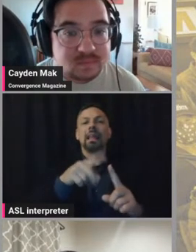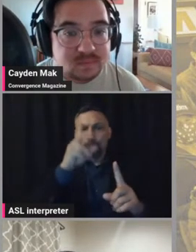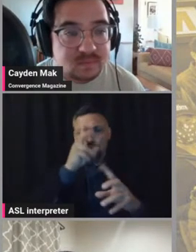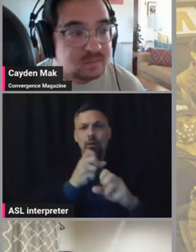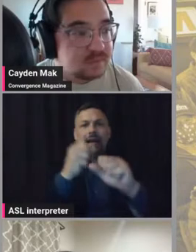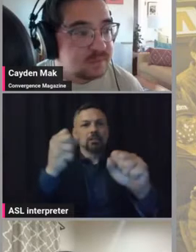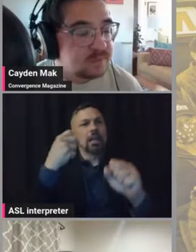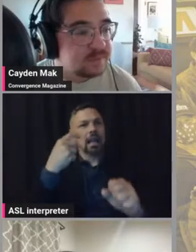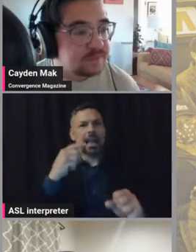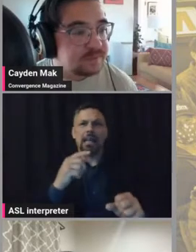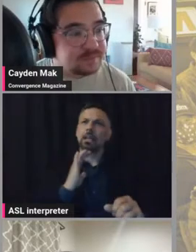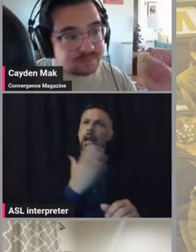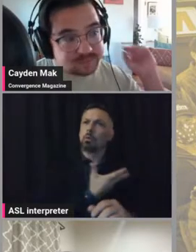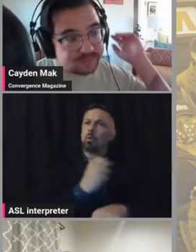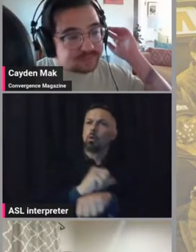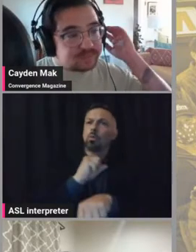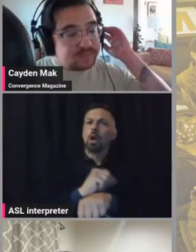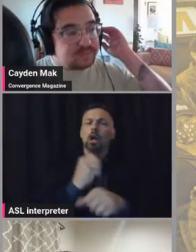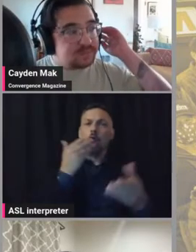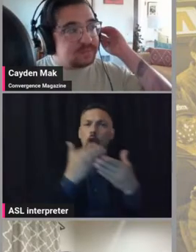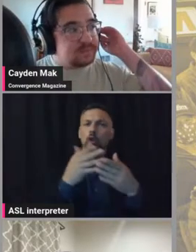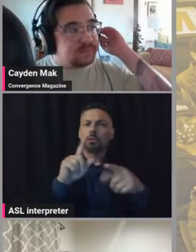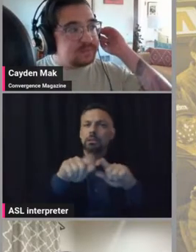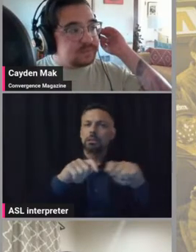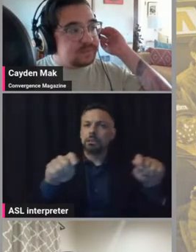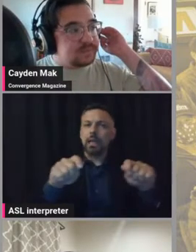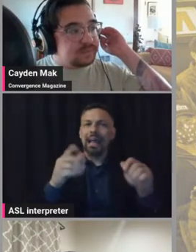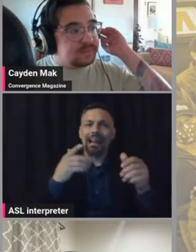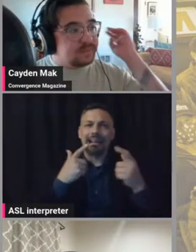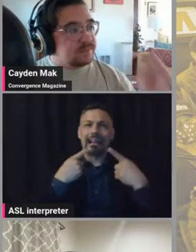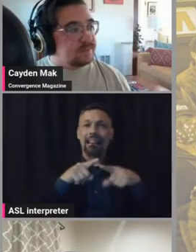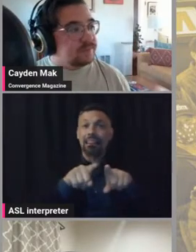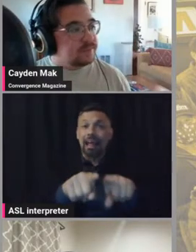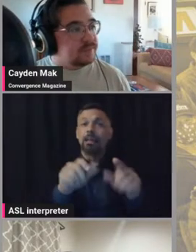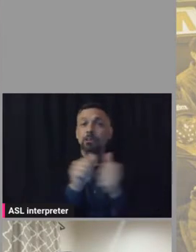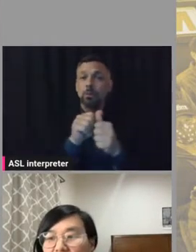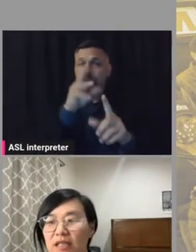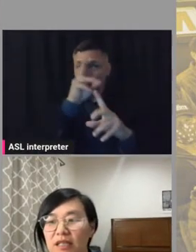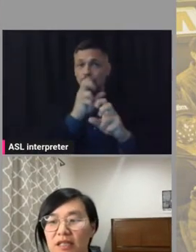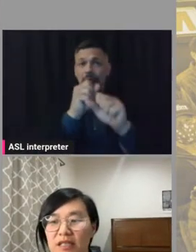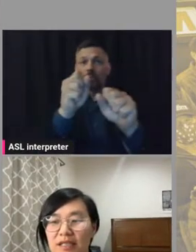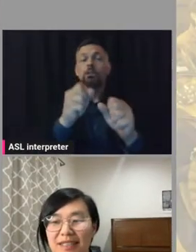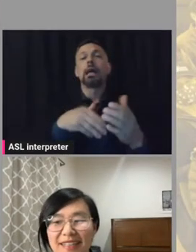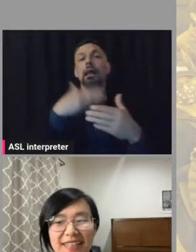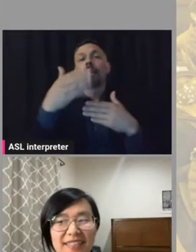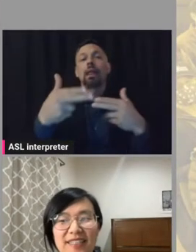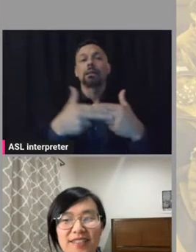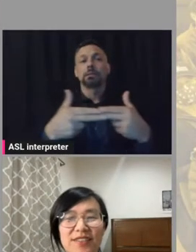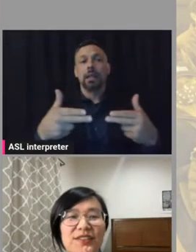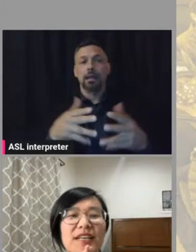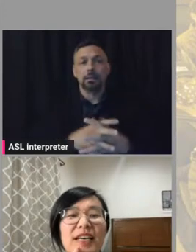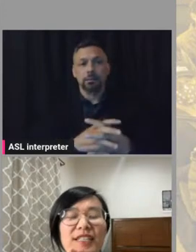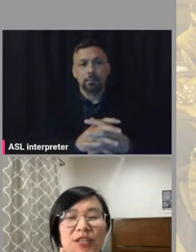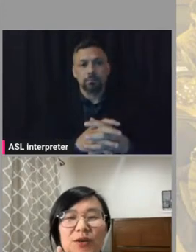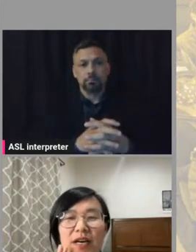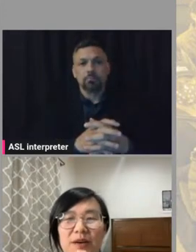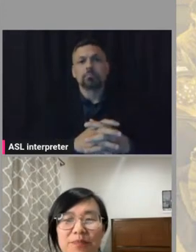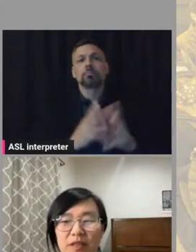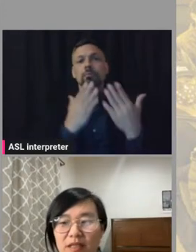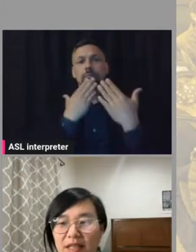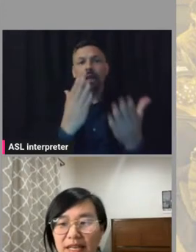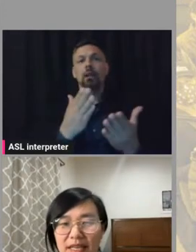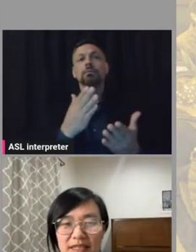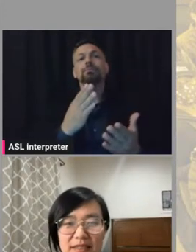is very closely tied and very aligned to the strategy. Can you go to the next slide? Thank you.